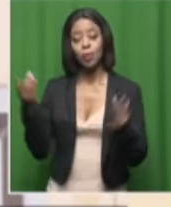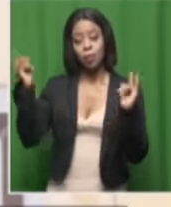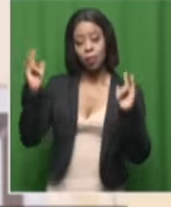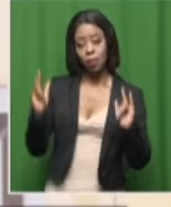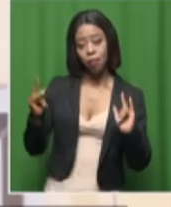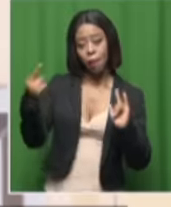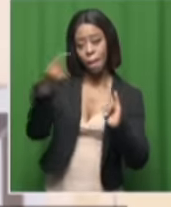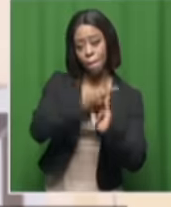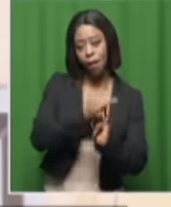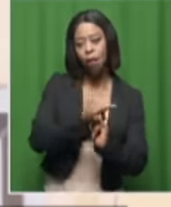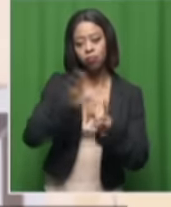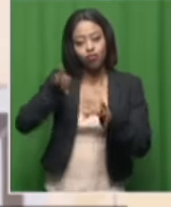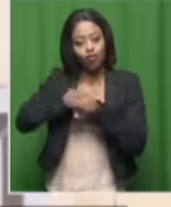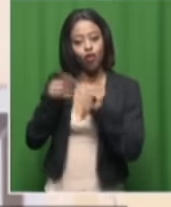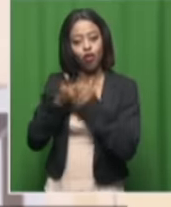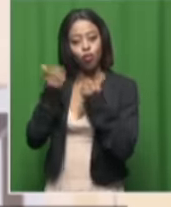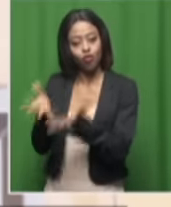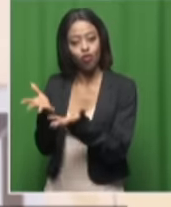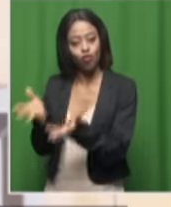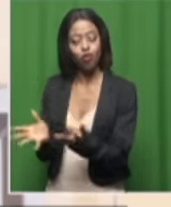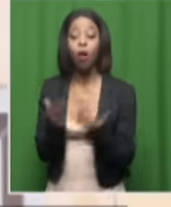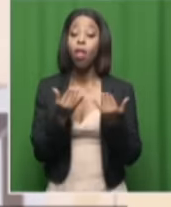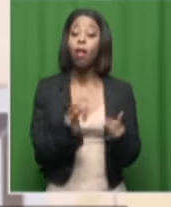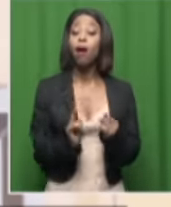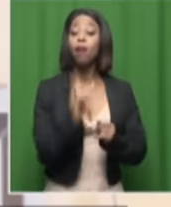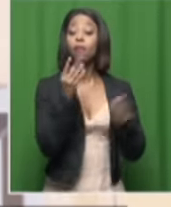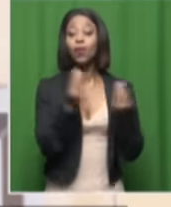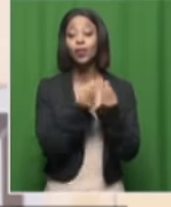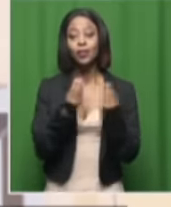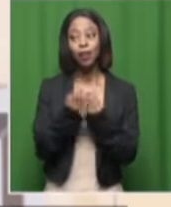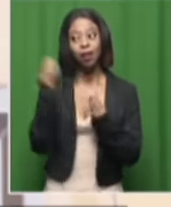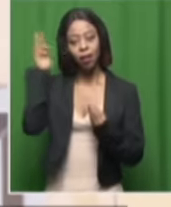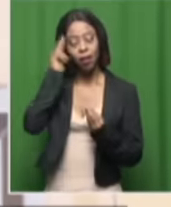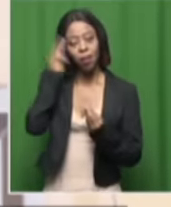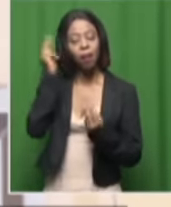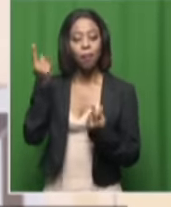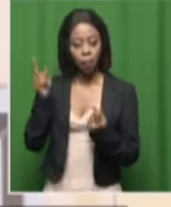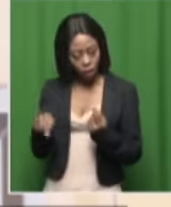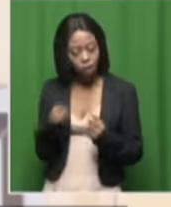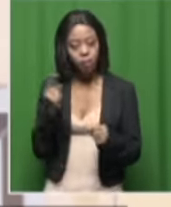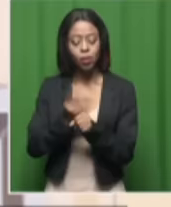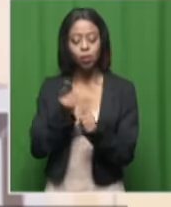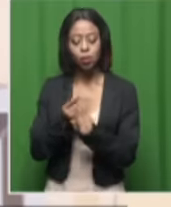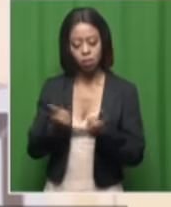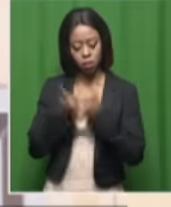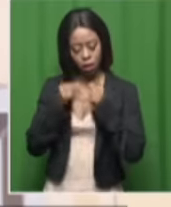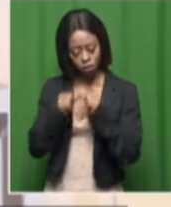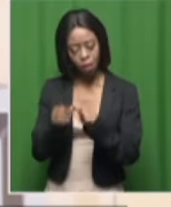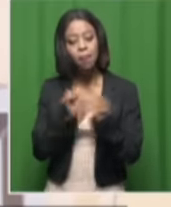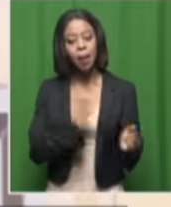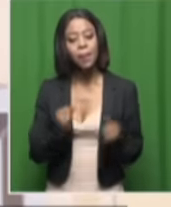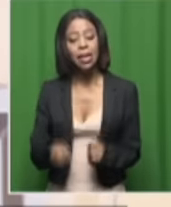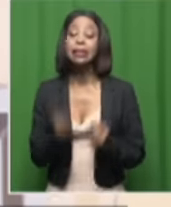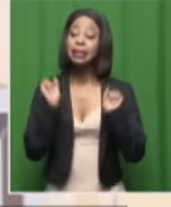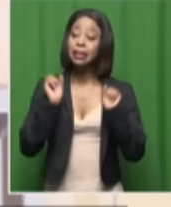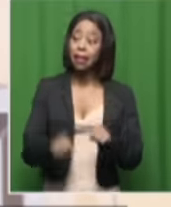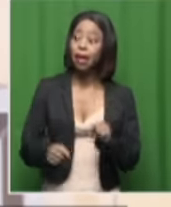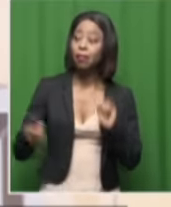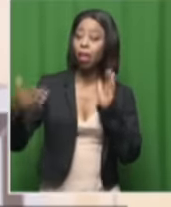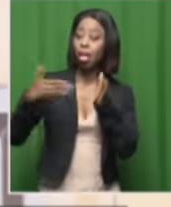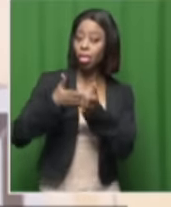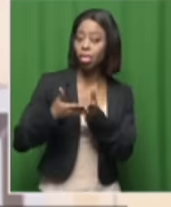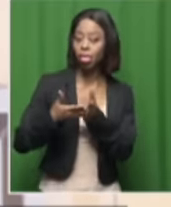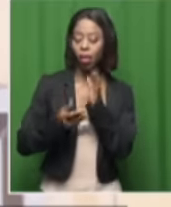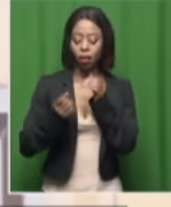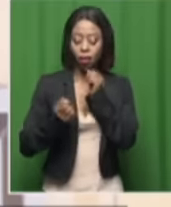game. So the first thing that we have to remind each other is that the game is still on. Even though it's finished,